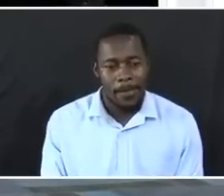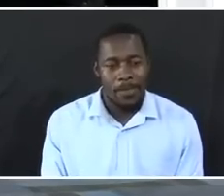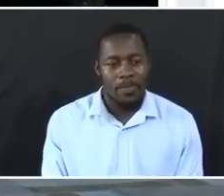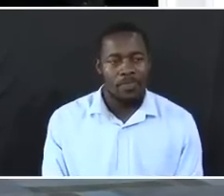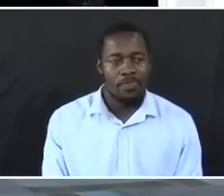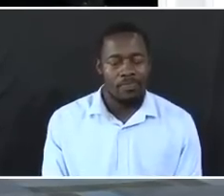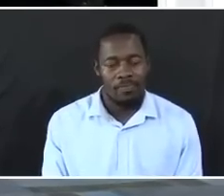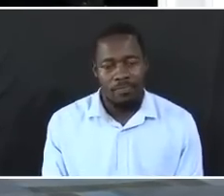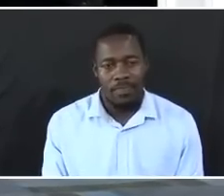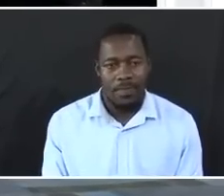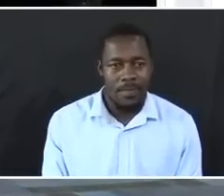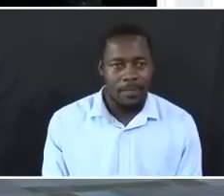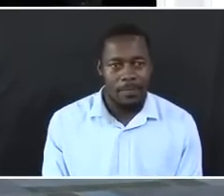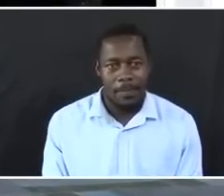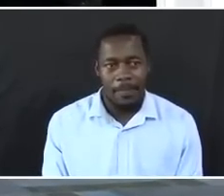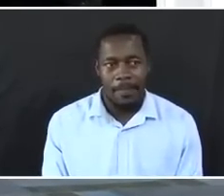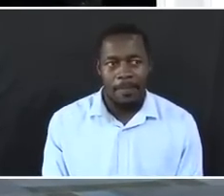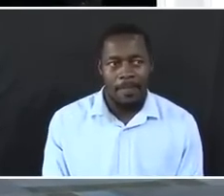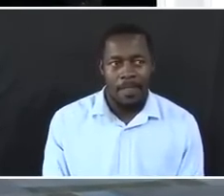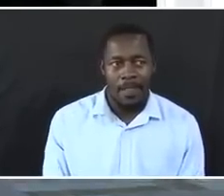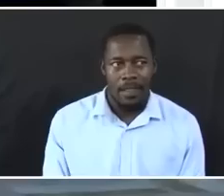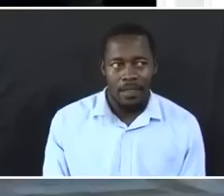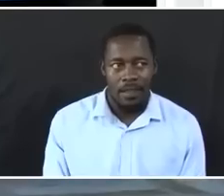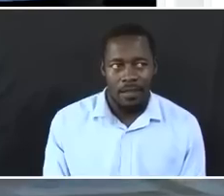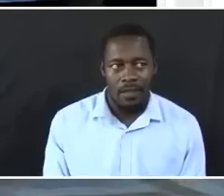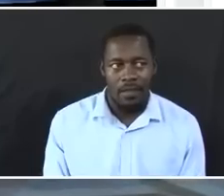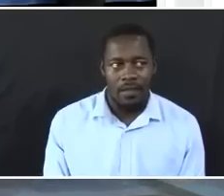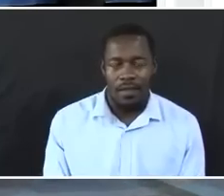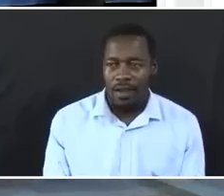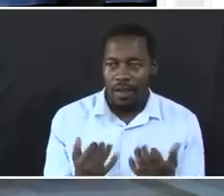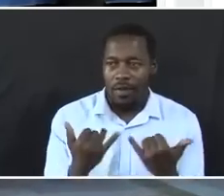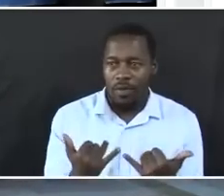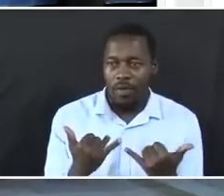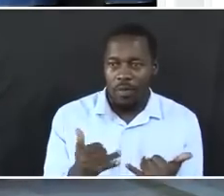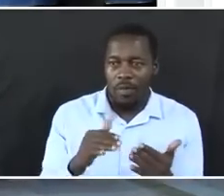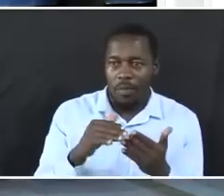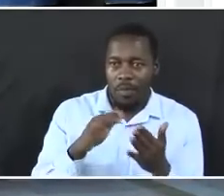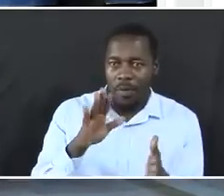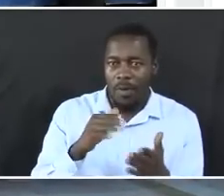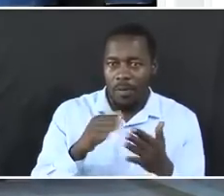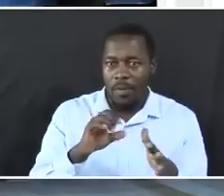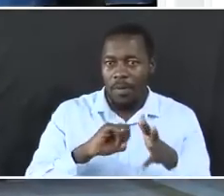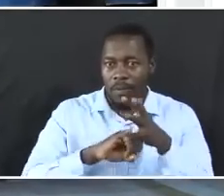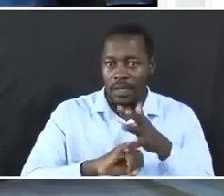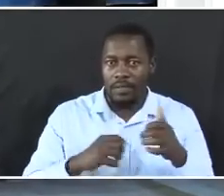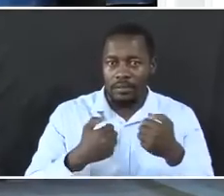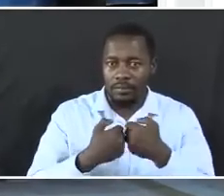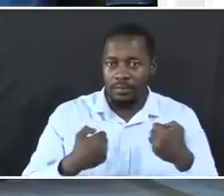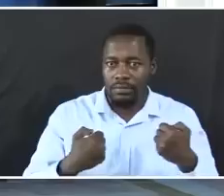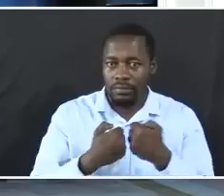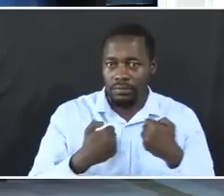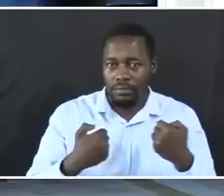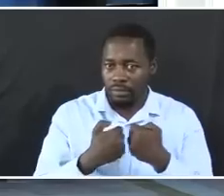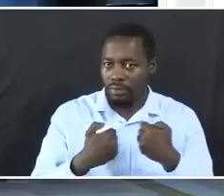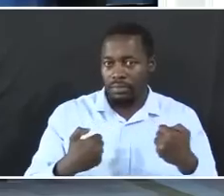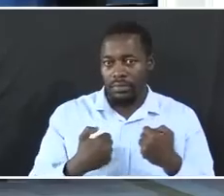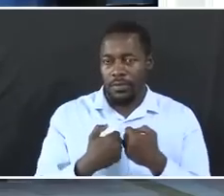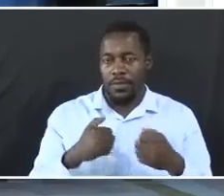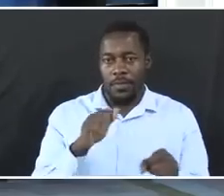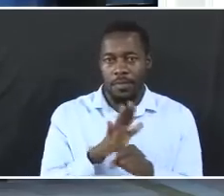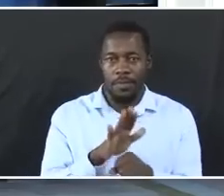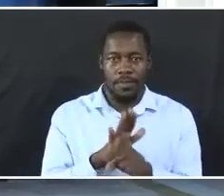It's not. We are running marriages like the world is running it.